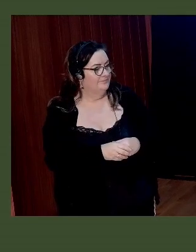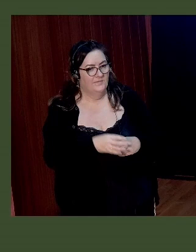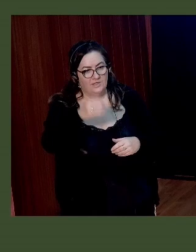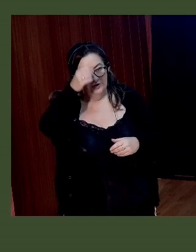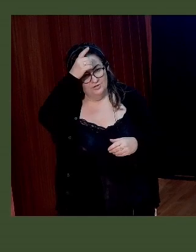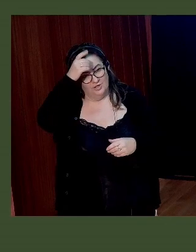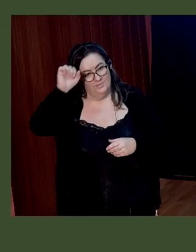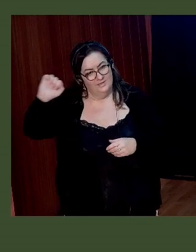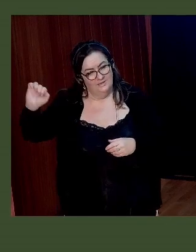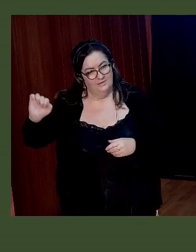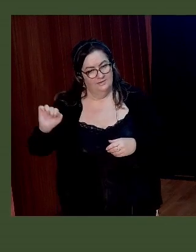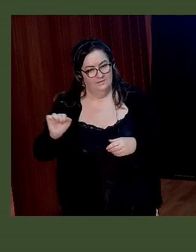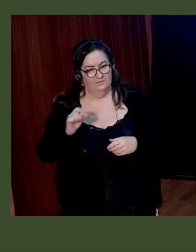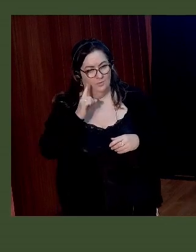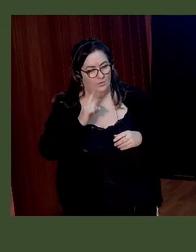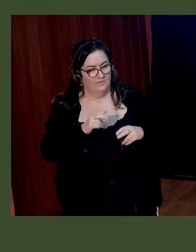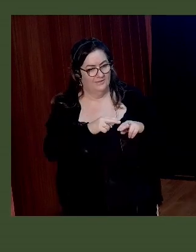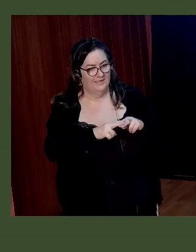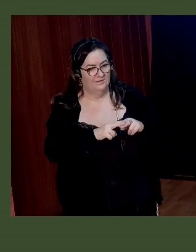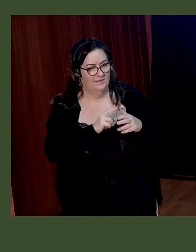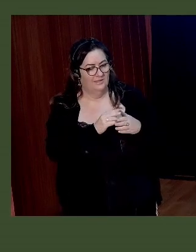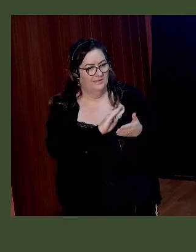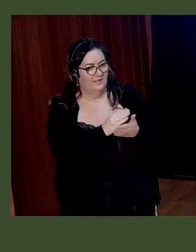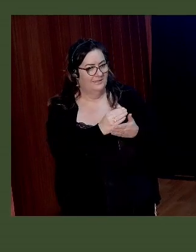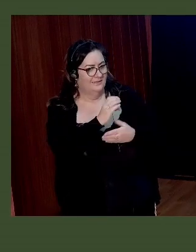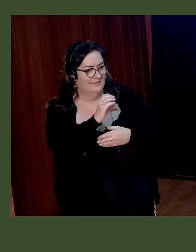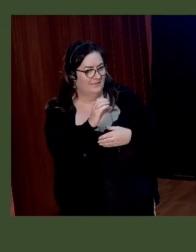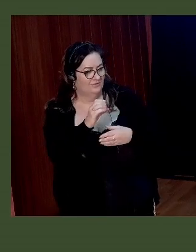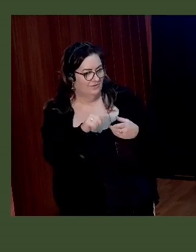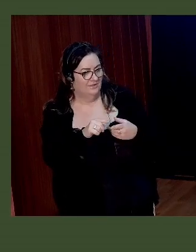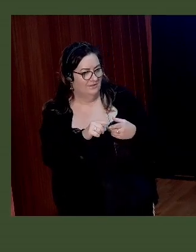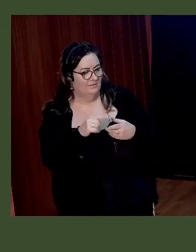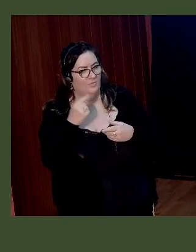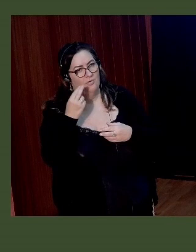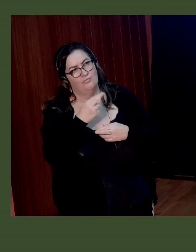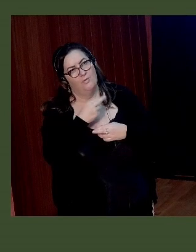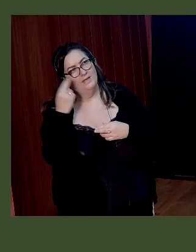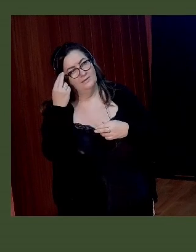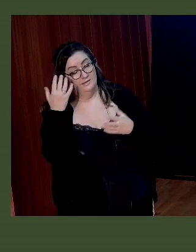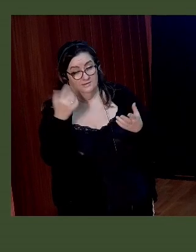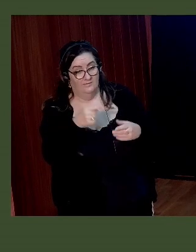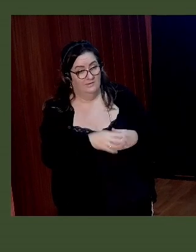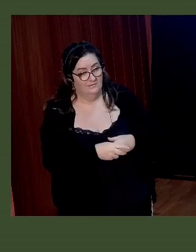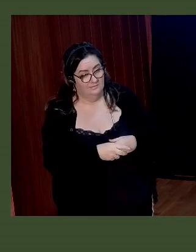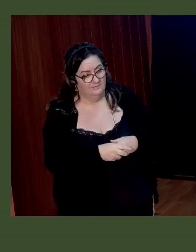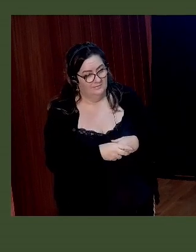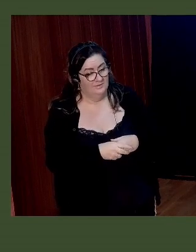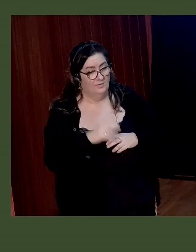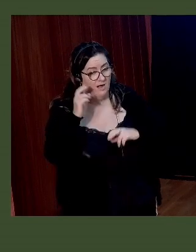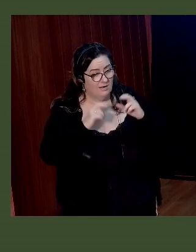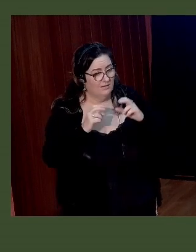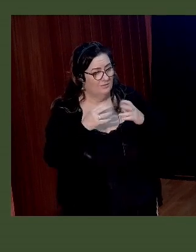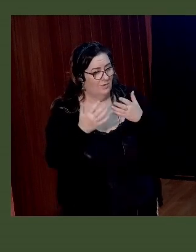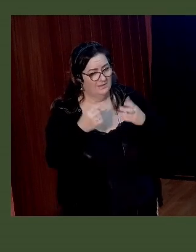Germany's path towards nation-state began with the 19th century Romanticism. It was argued that the nation